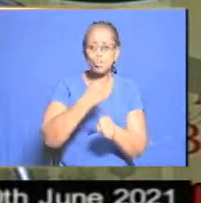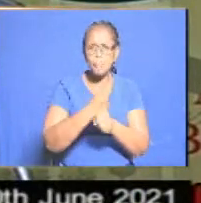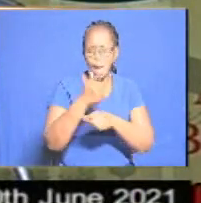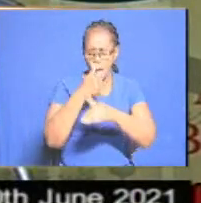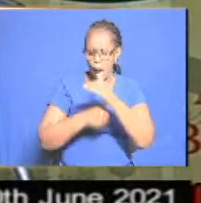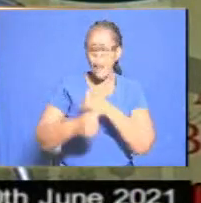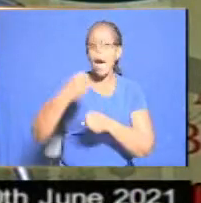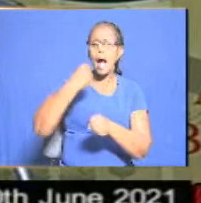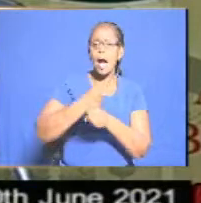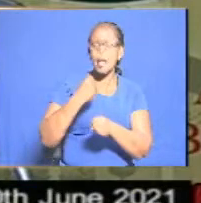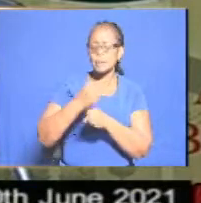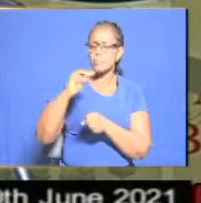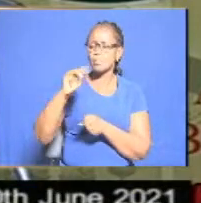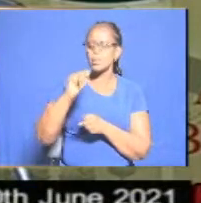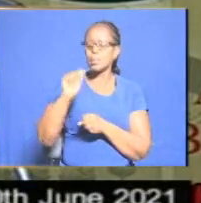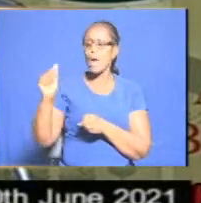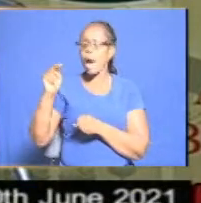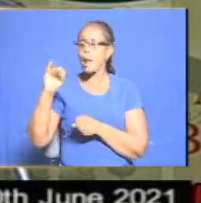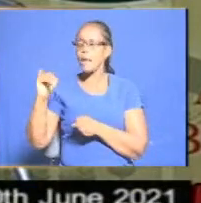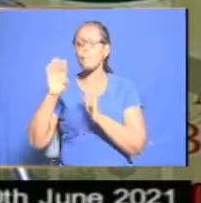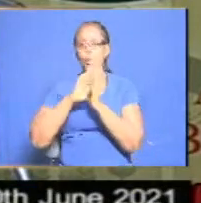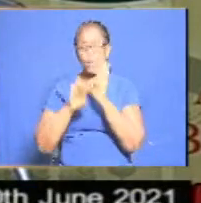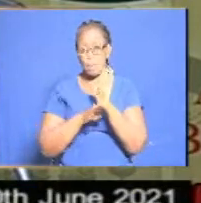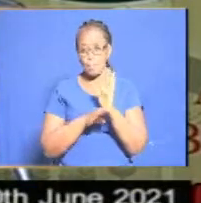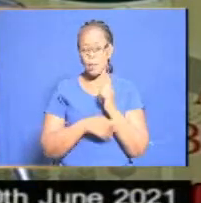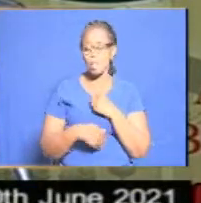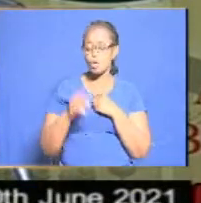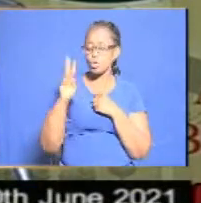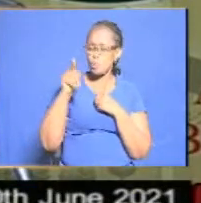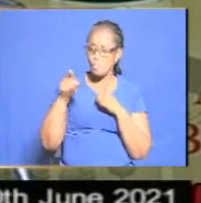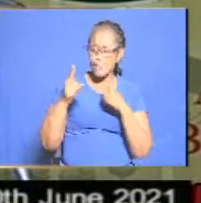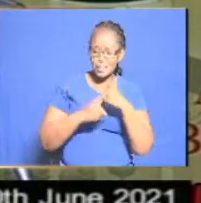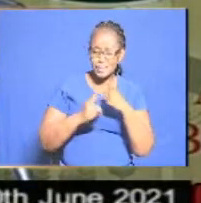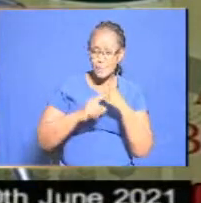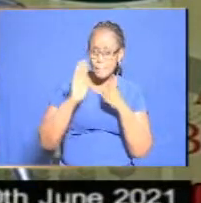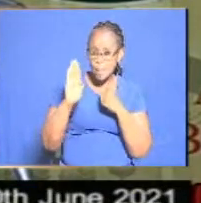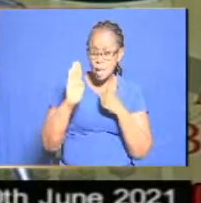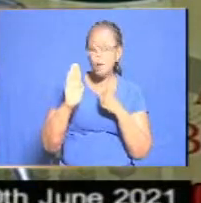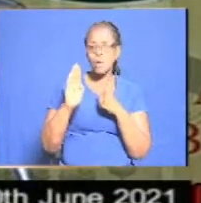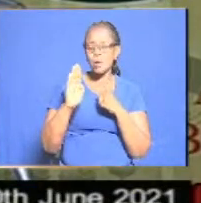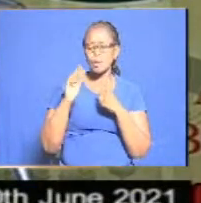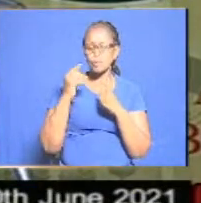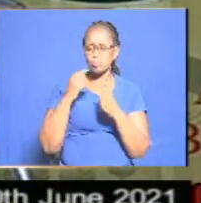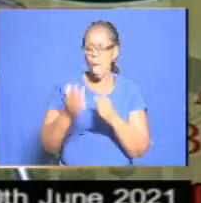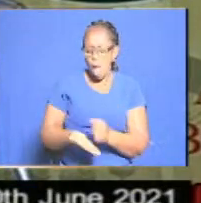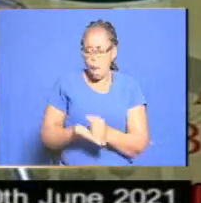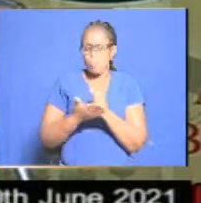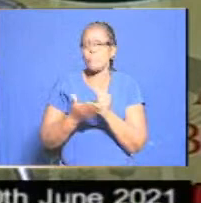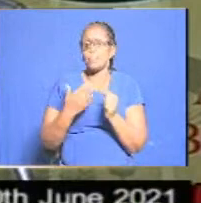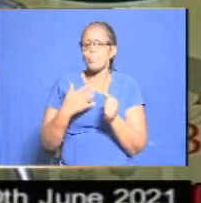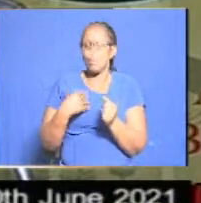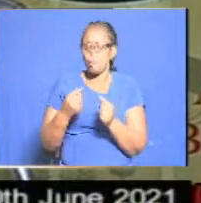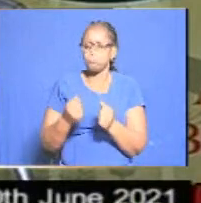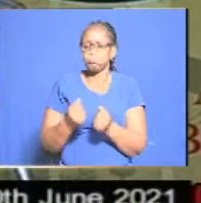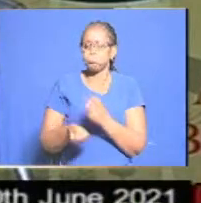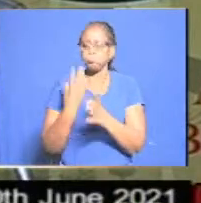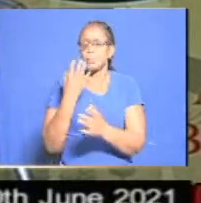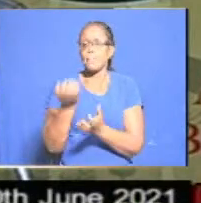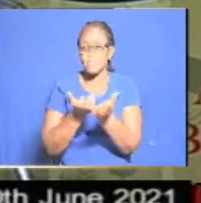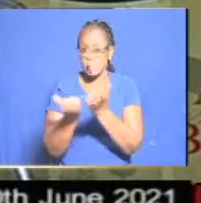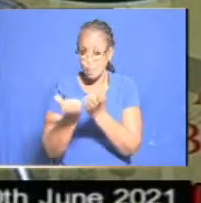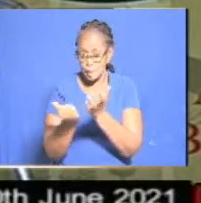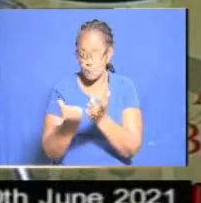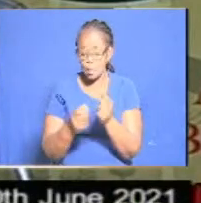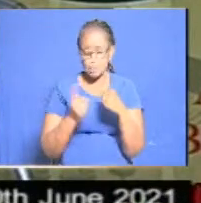program, ₱2.6 billion will go towards enhancing liquidity to businesses, ₱6.4 billion